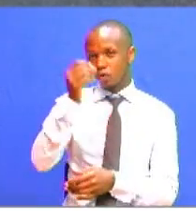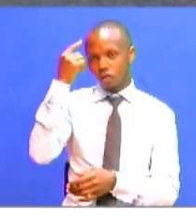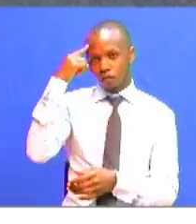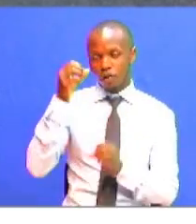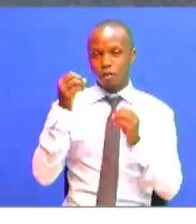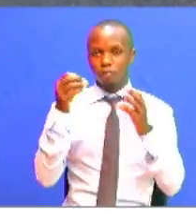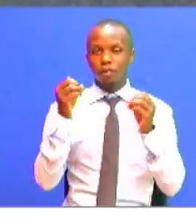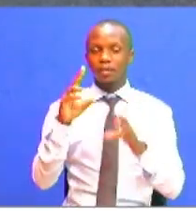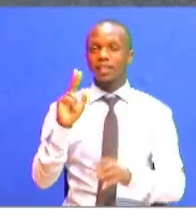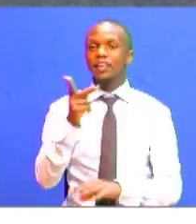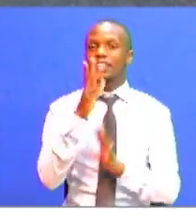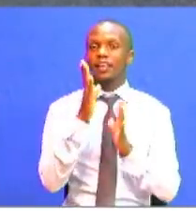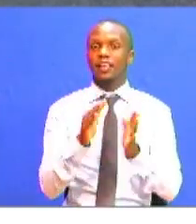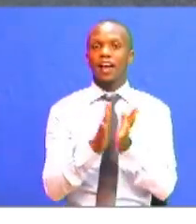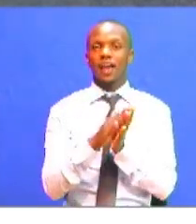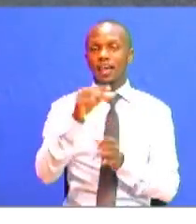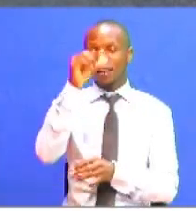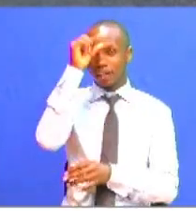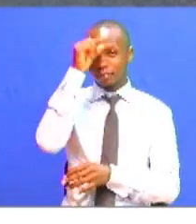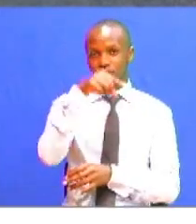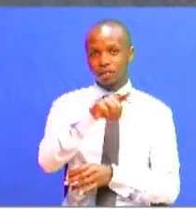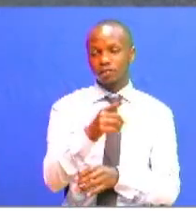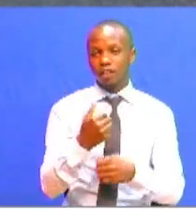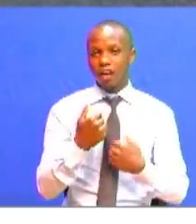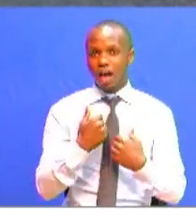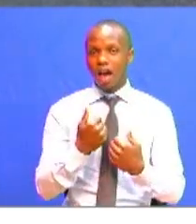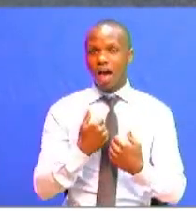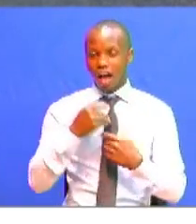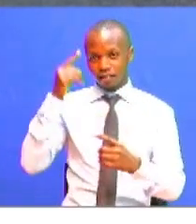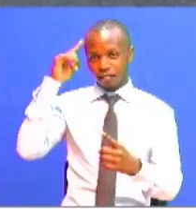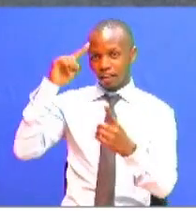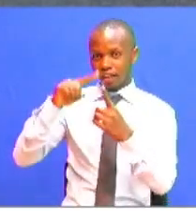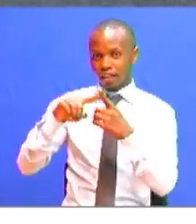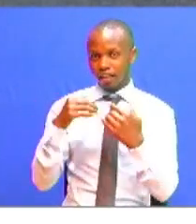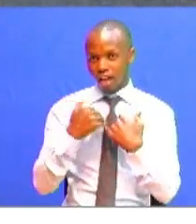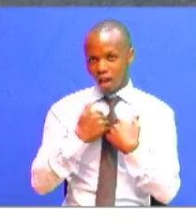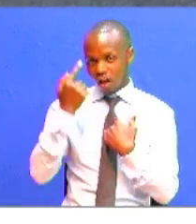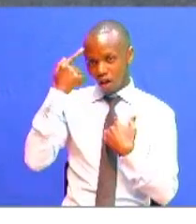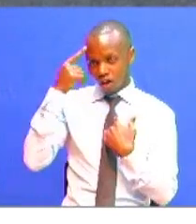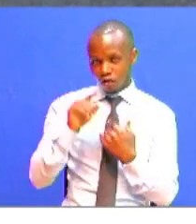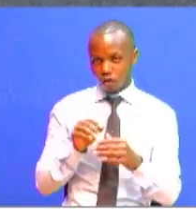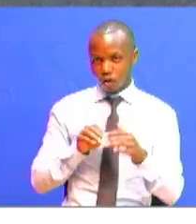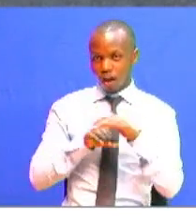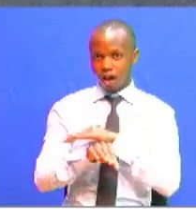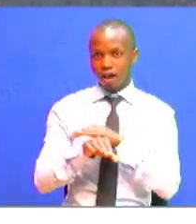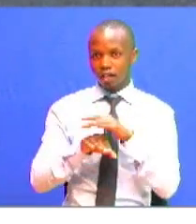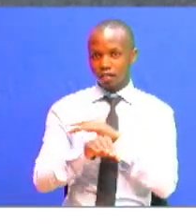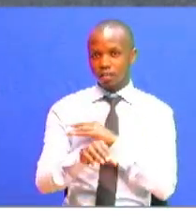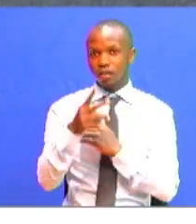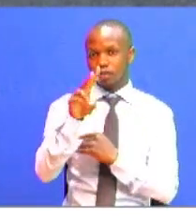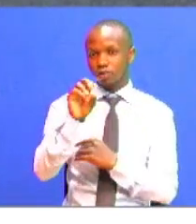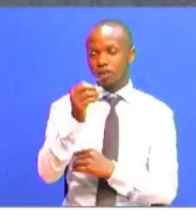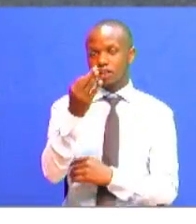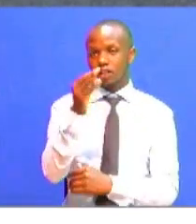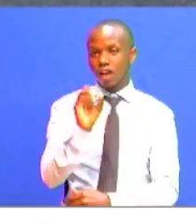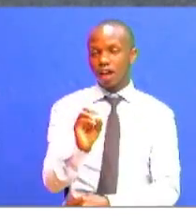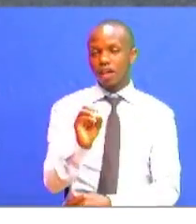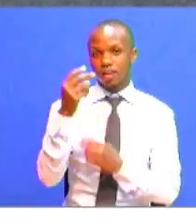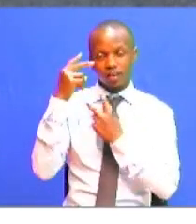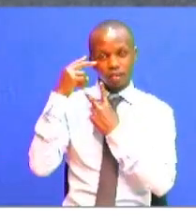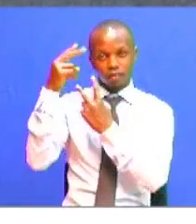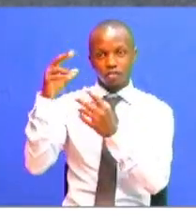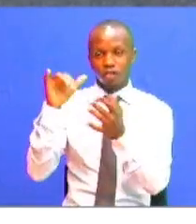Kenyans, and the government itself has actually set a target of universal access to clean cooking by 2030. That will